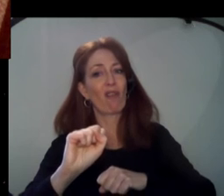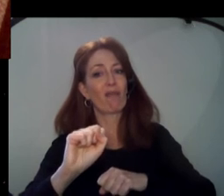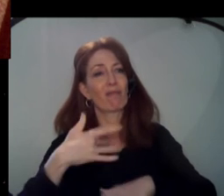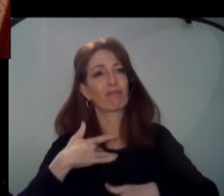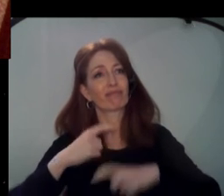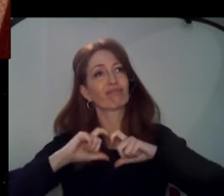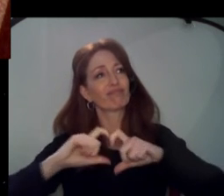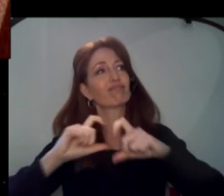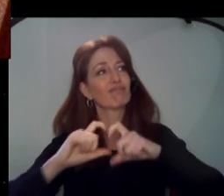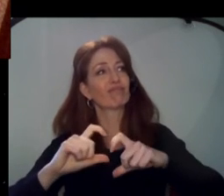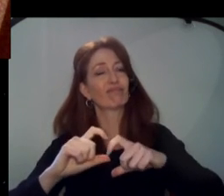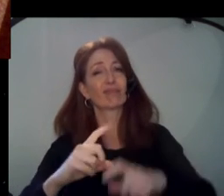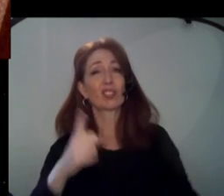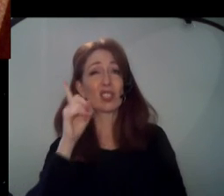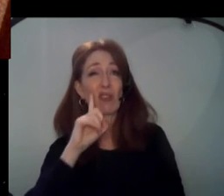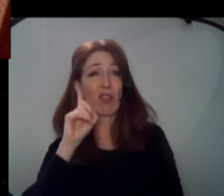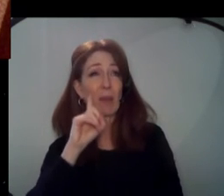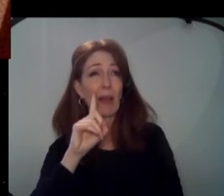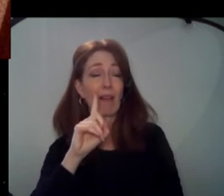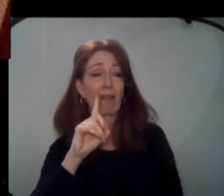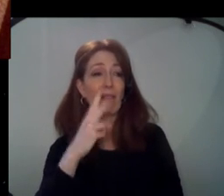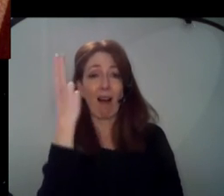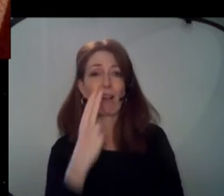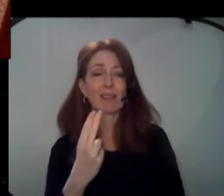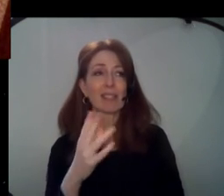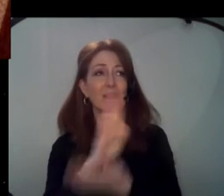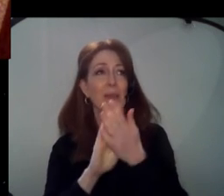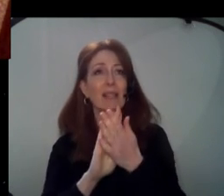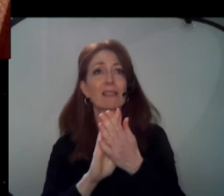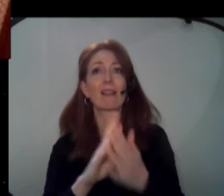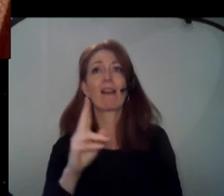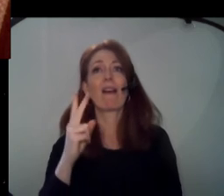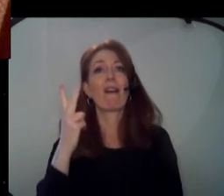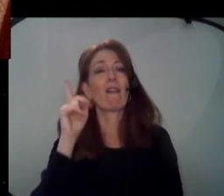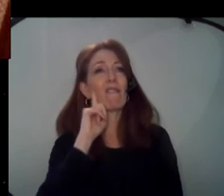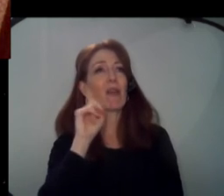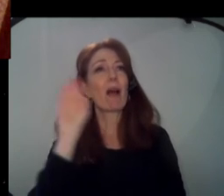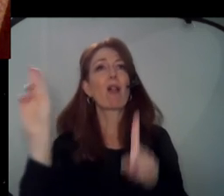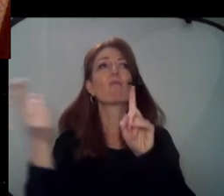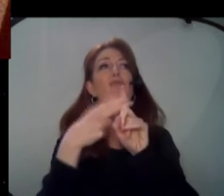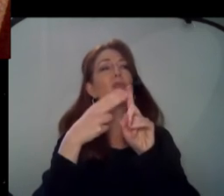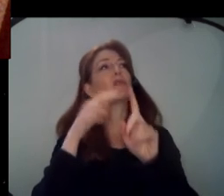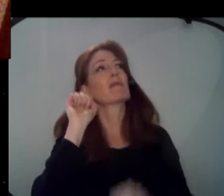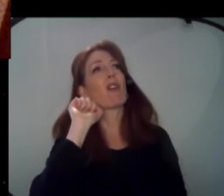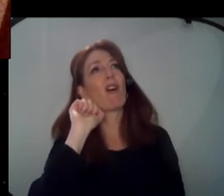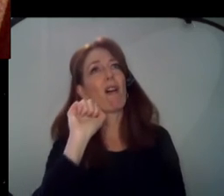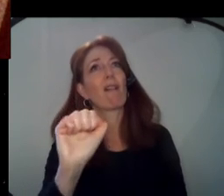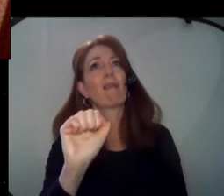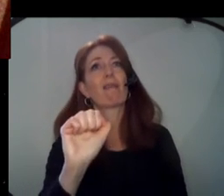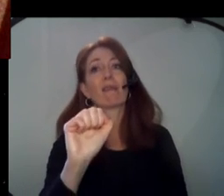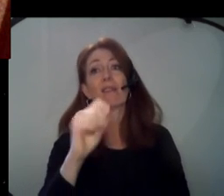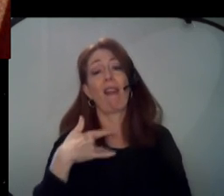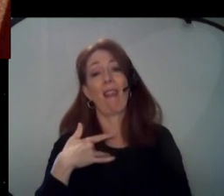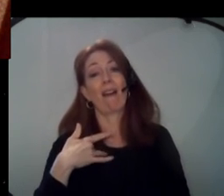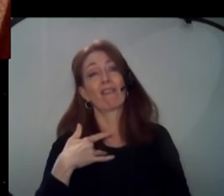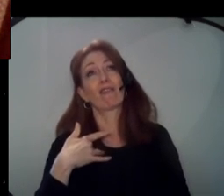take on the major pictorial subjects of her day, and that is something that we should cherish and celebrate. And the